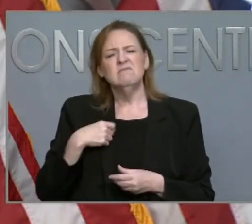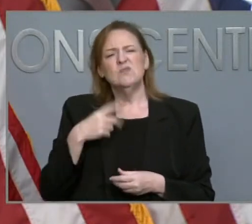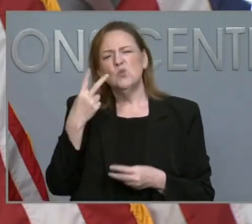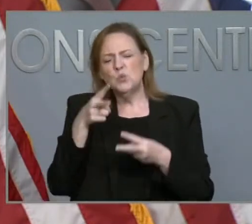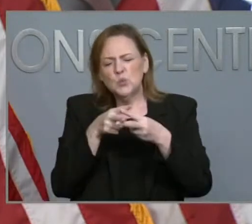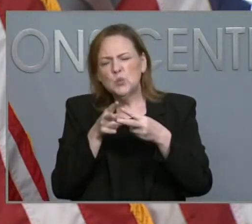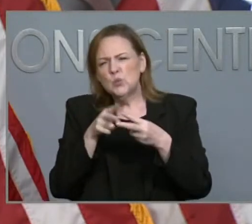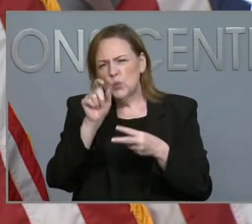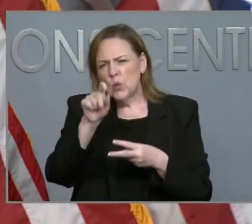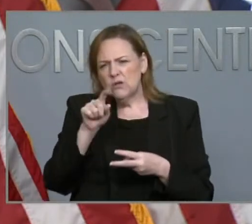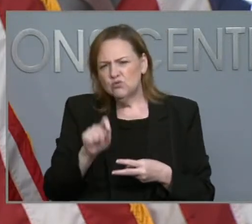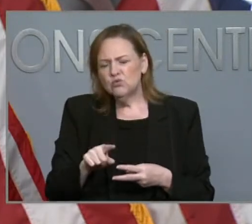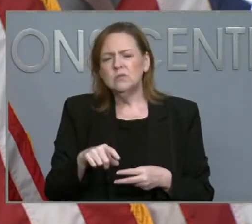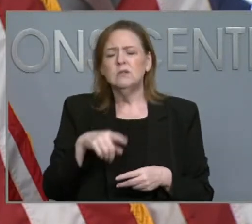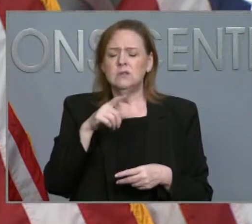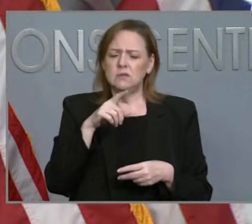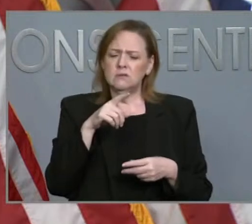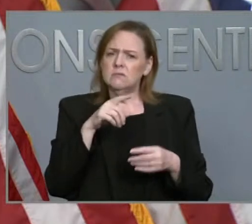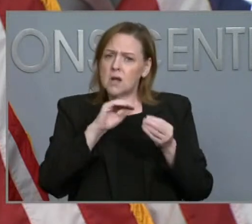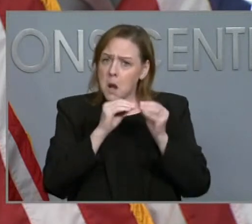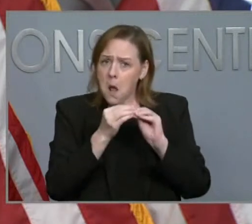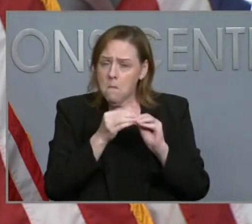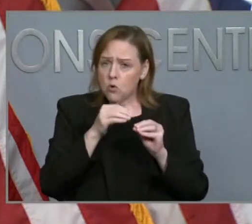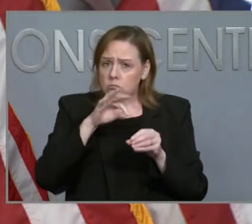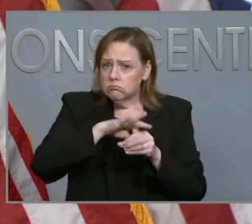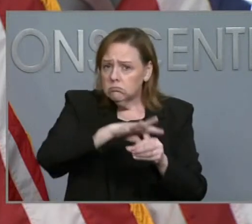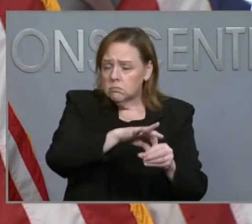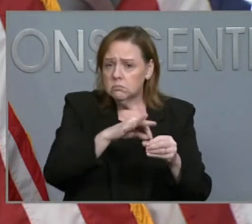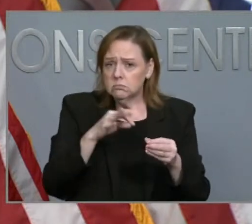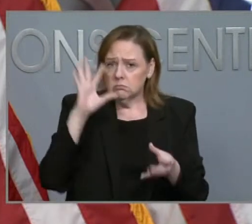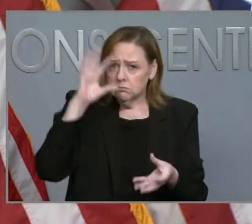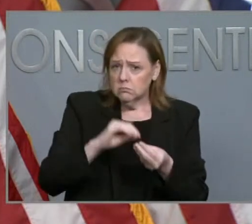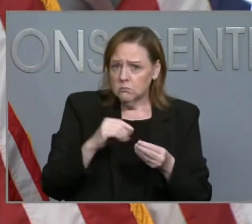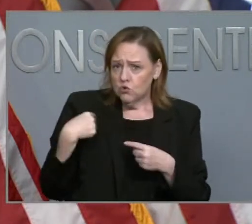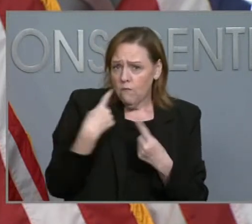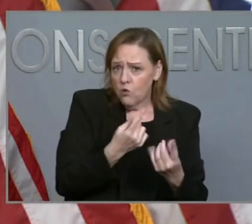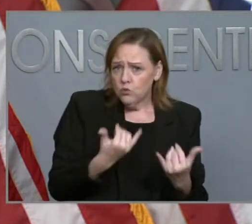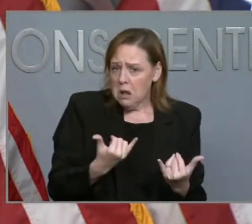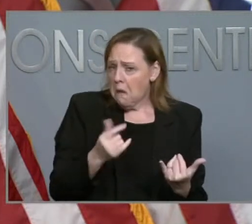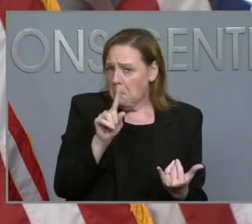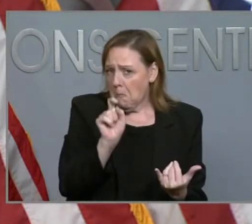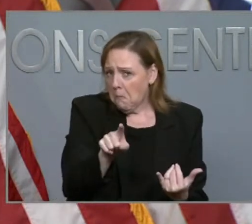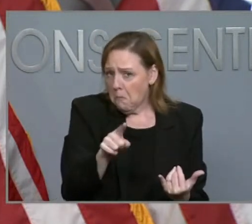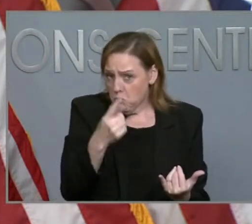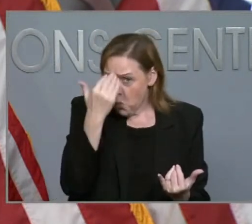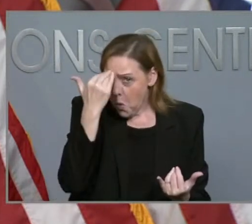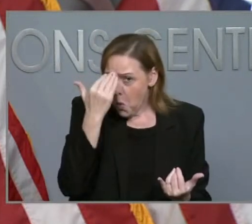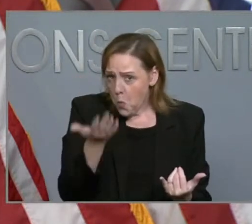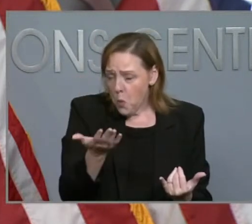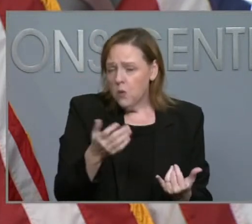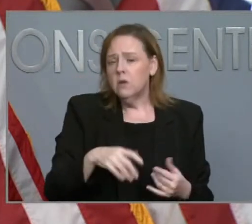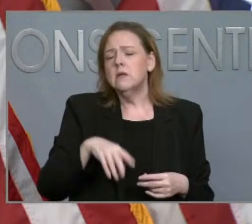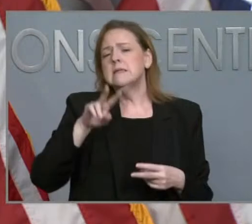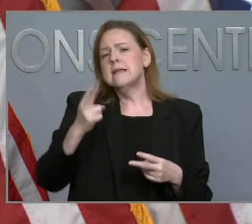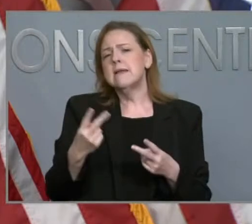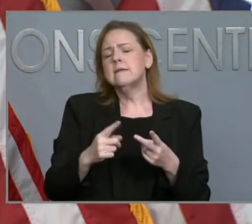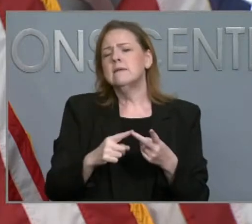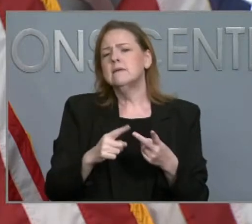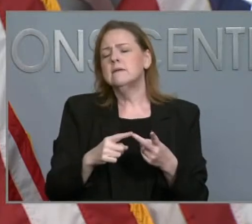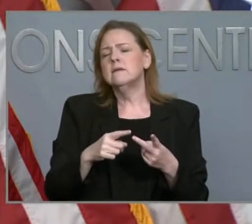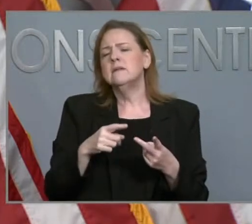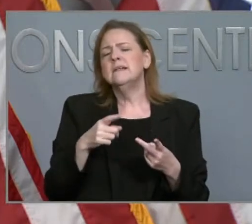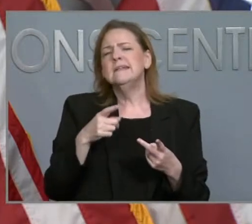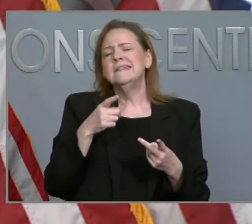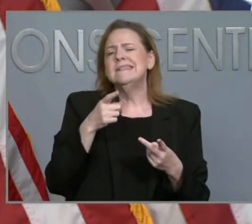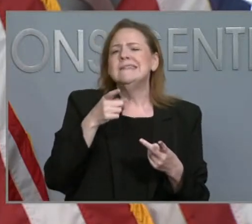ballots that have been cast in person today, through the first few hours at least. And then secondly, I know you touched on the process kind of longer term before the